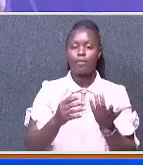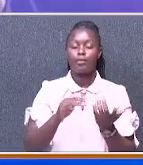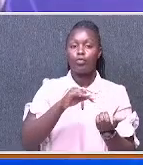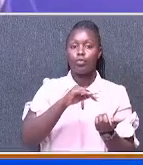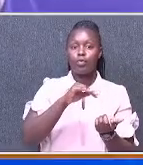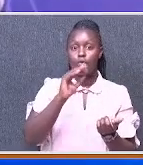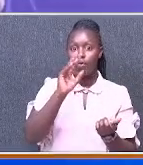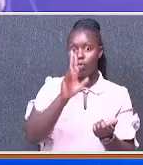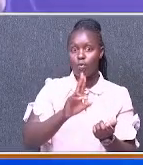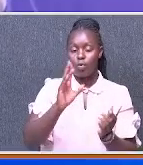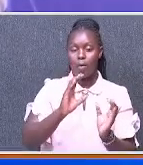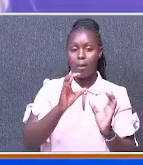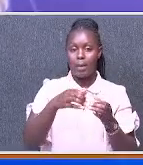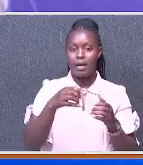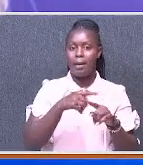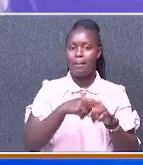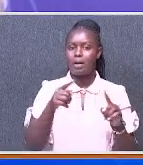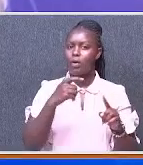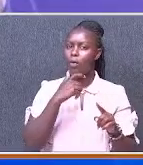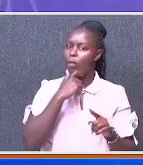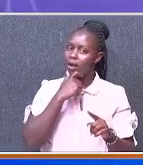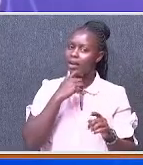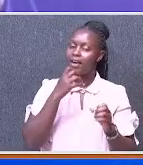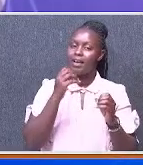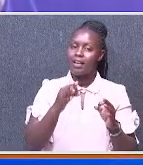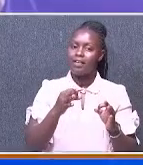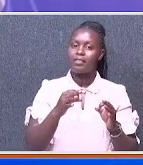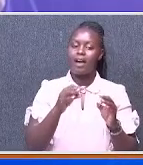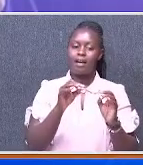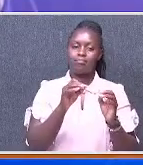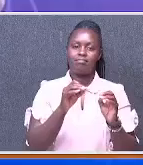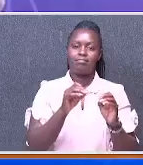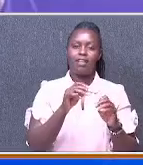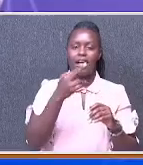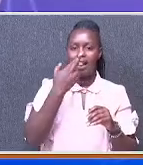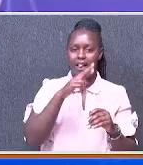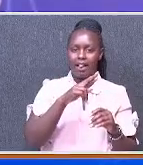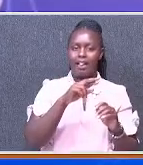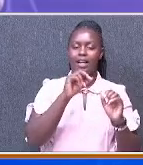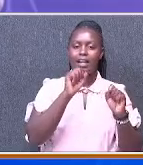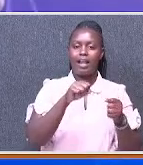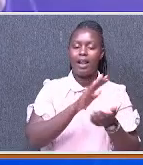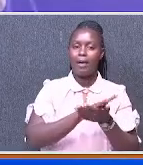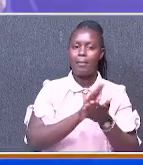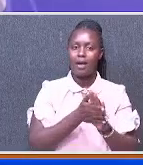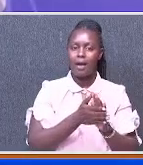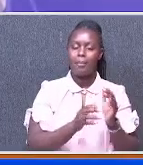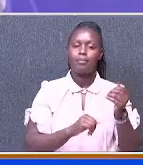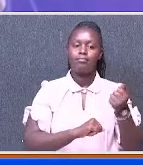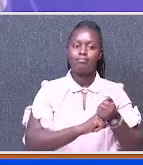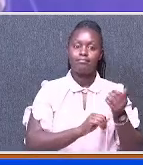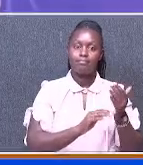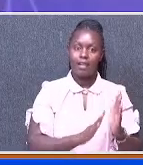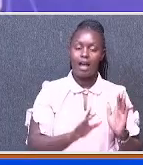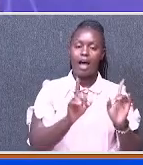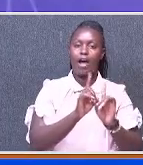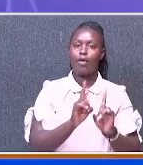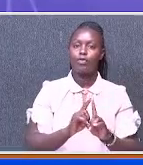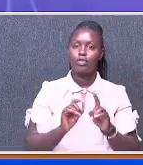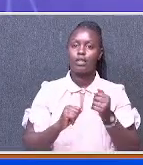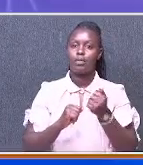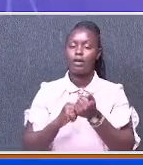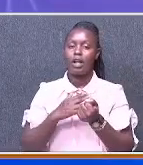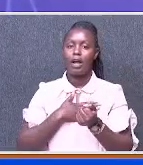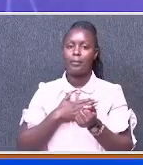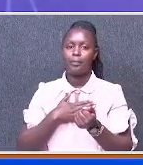it remains to be seen if Gachagua can successfully unite the region and gain support from its leaders and citizens, our very own Moega